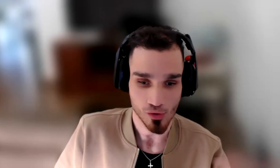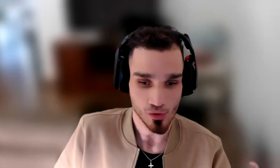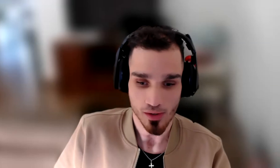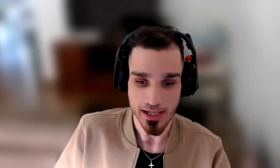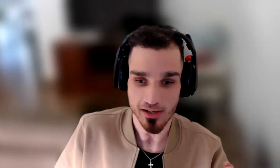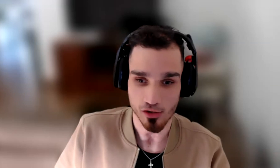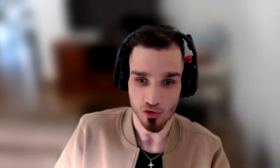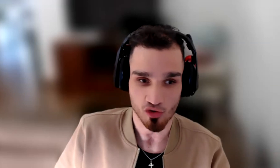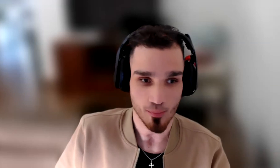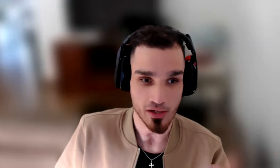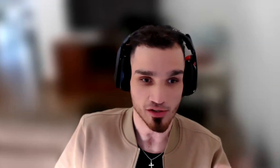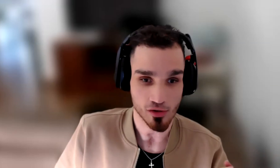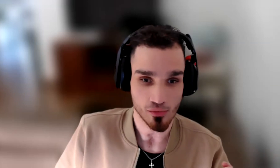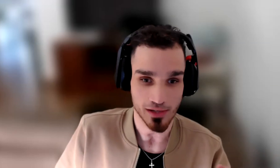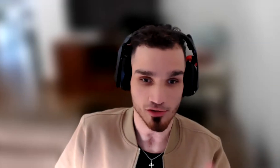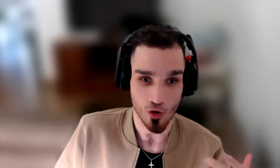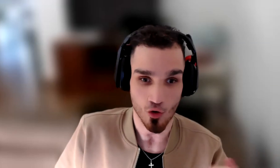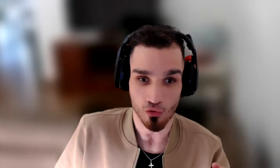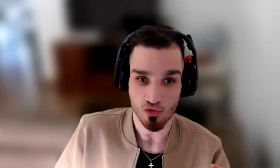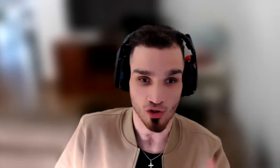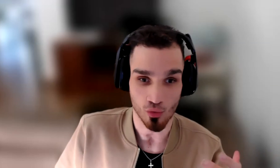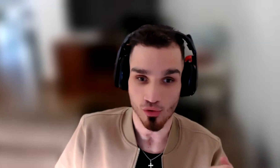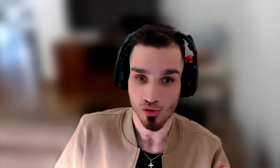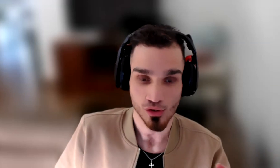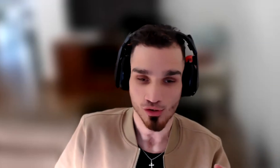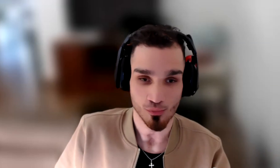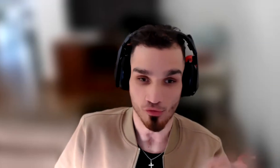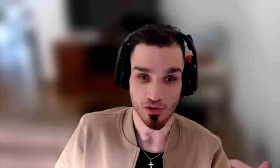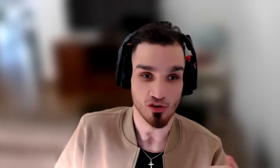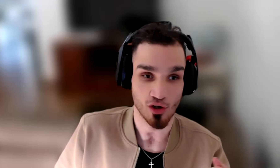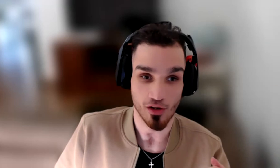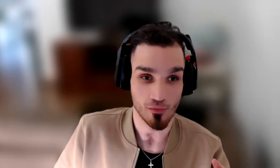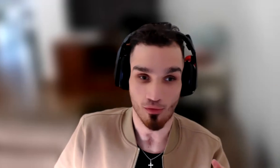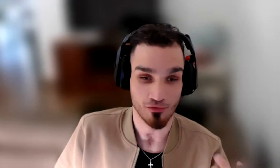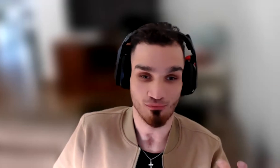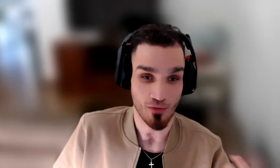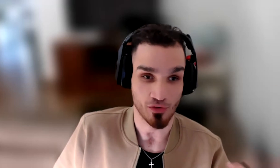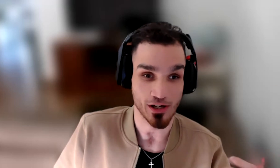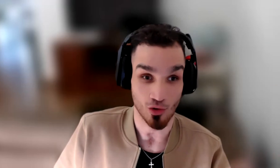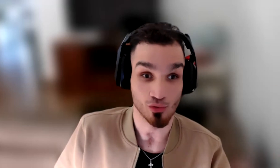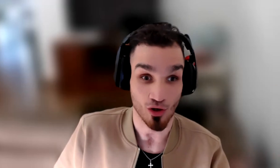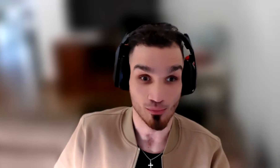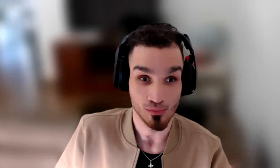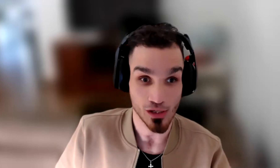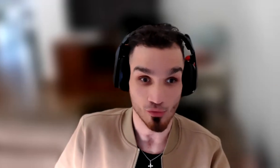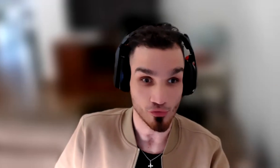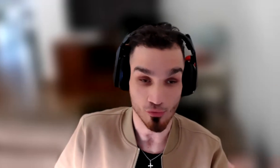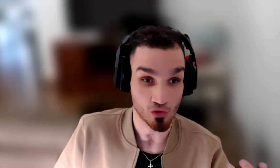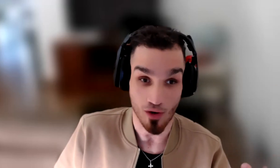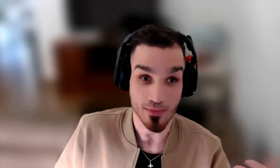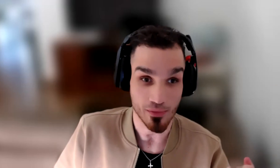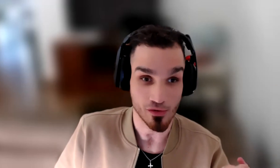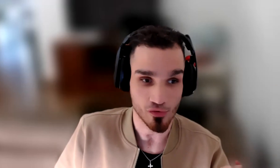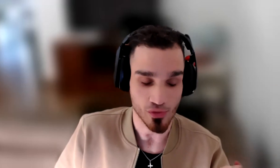most easy English, basic, down to earth, chilled presentation I've seen in a long time.